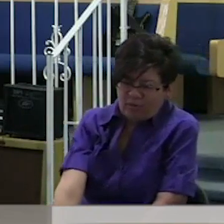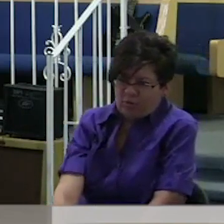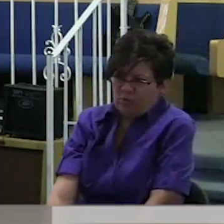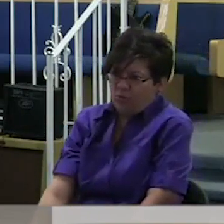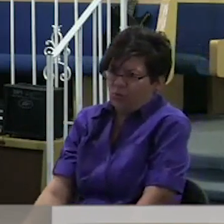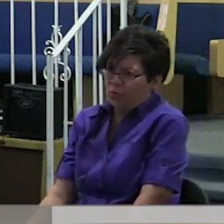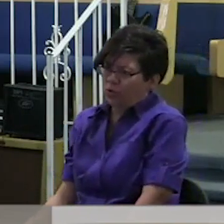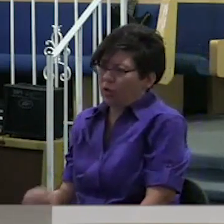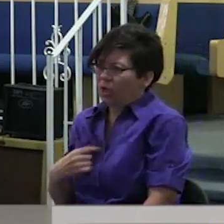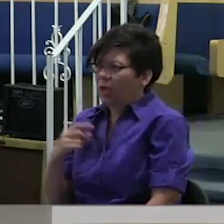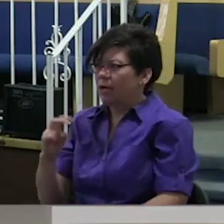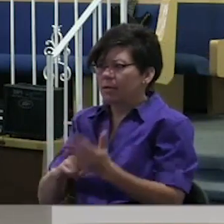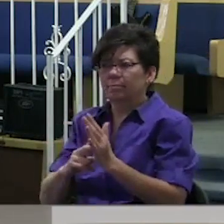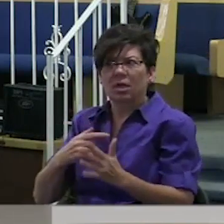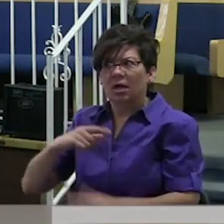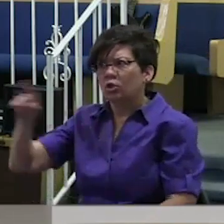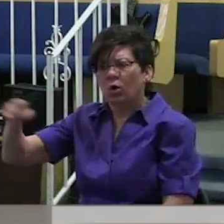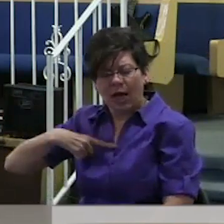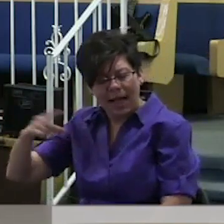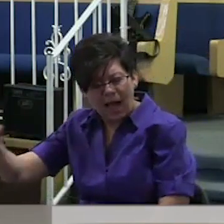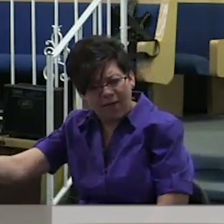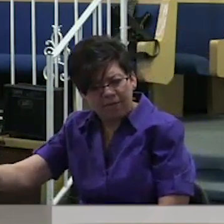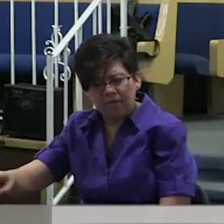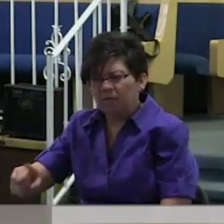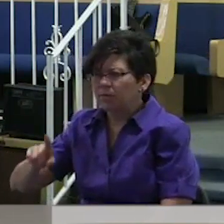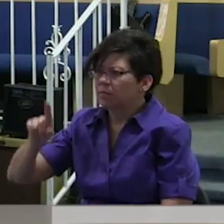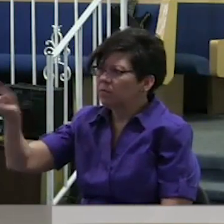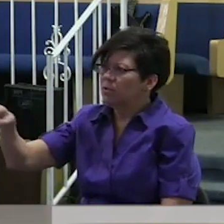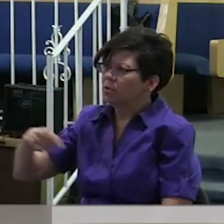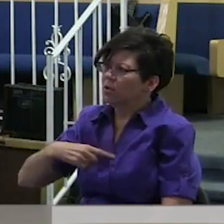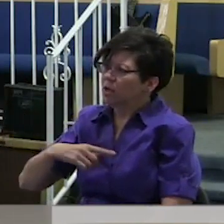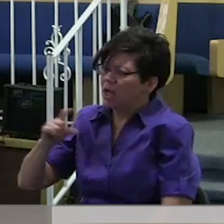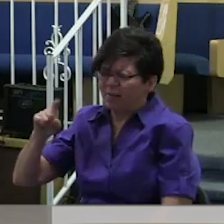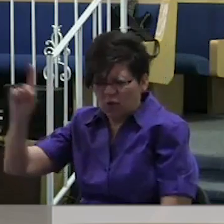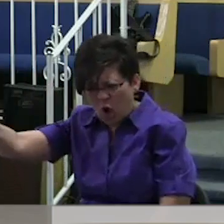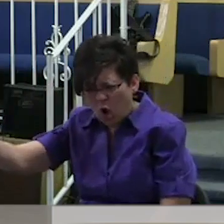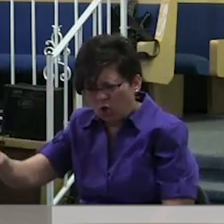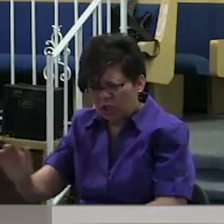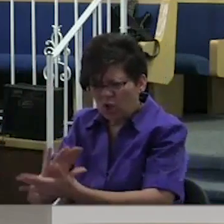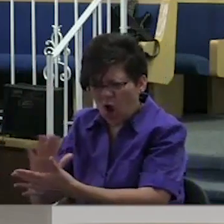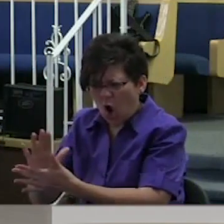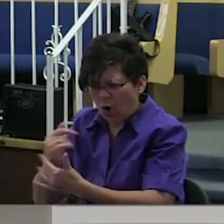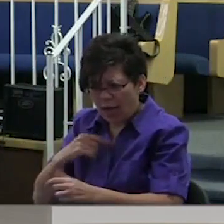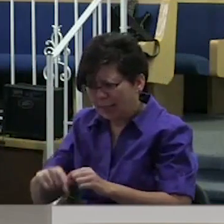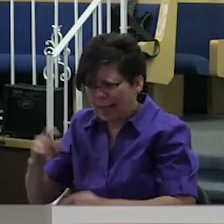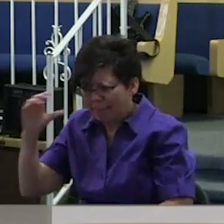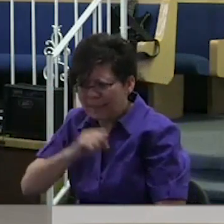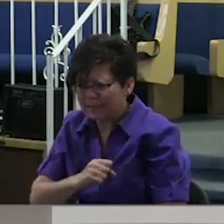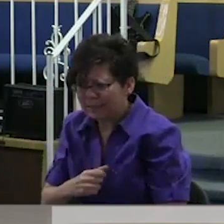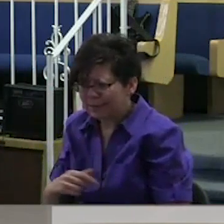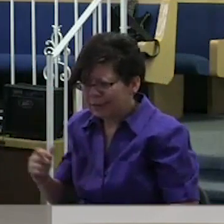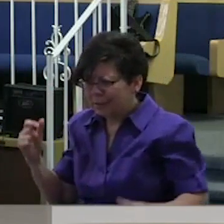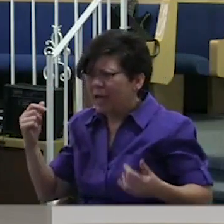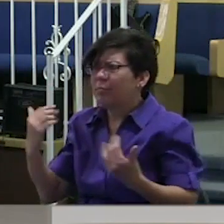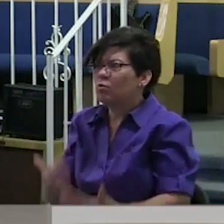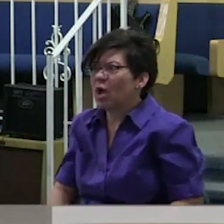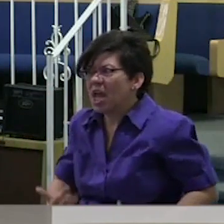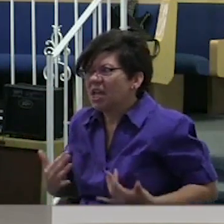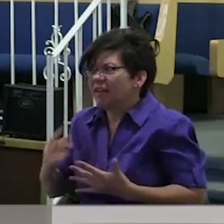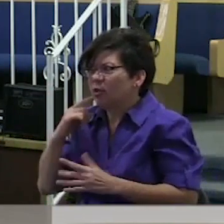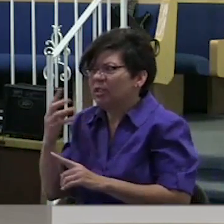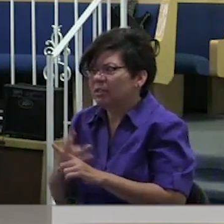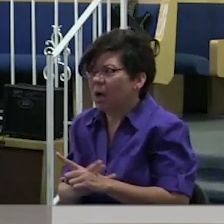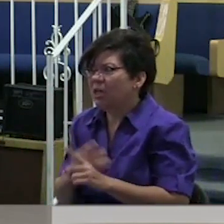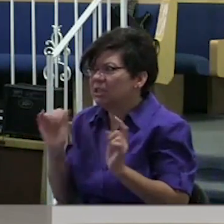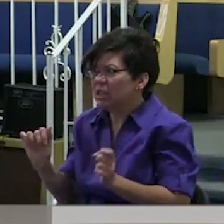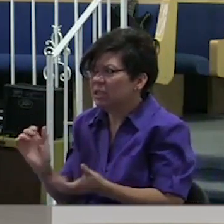You gotta go somewhere, I really have to go. I gotta go to that show, I can't miss it because I've been waiting on it for the past